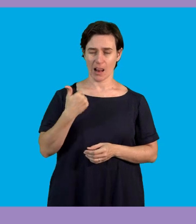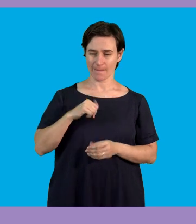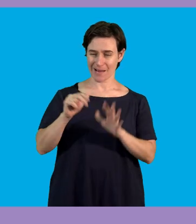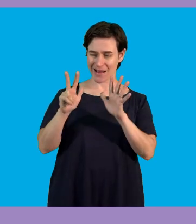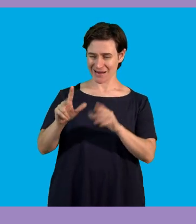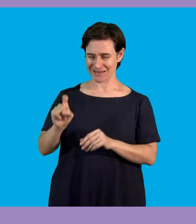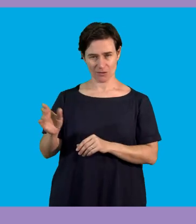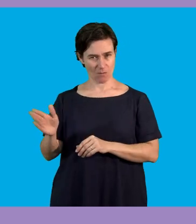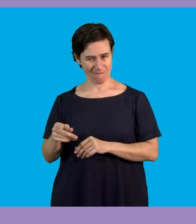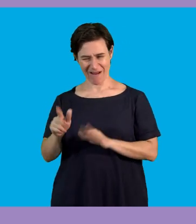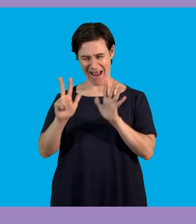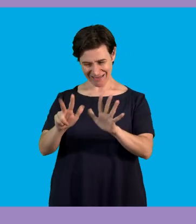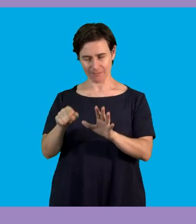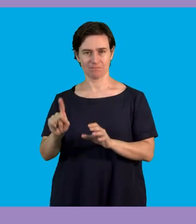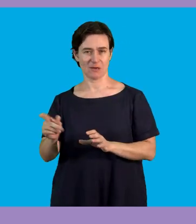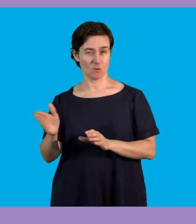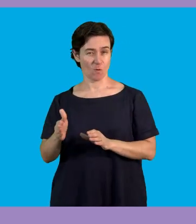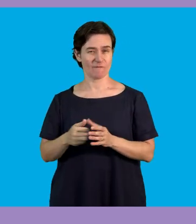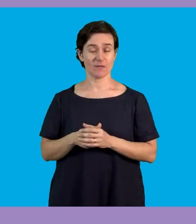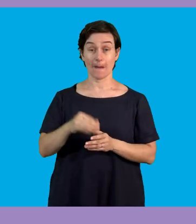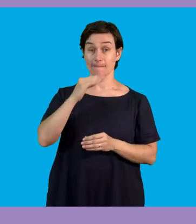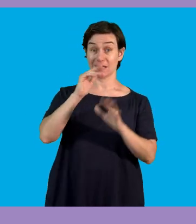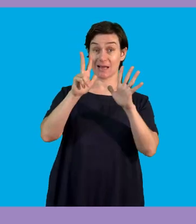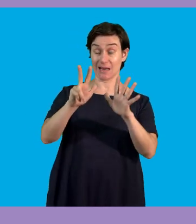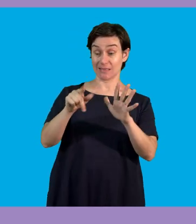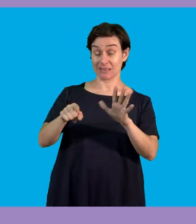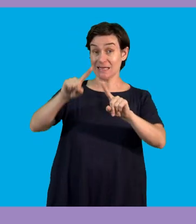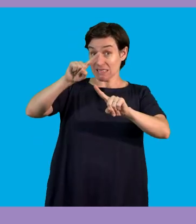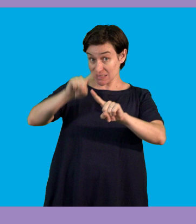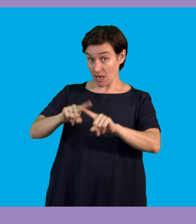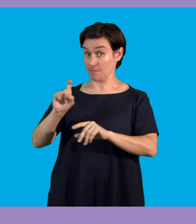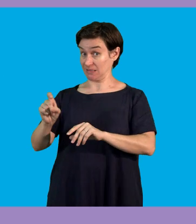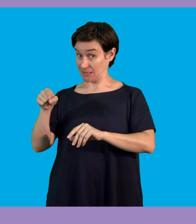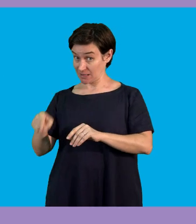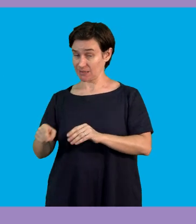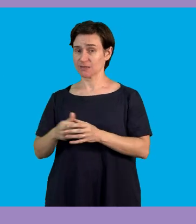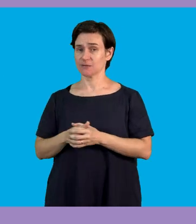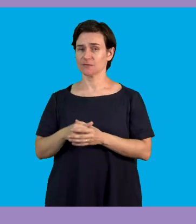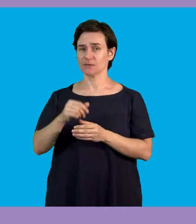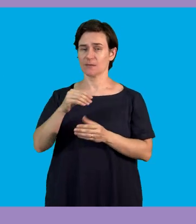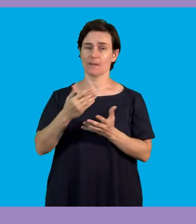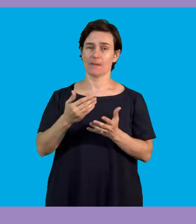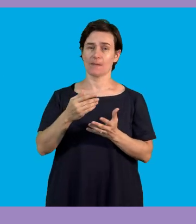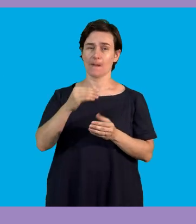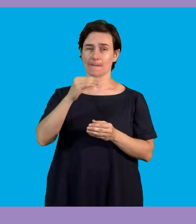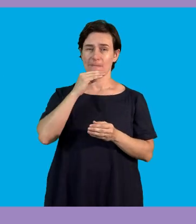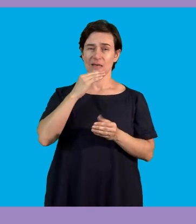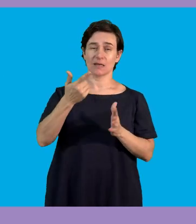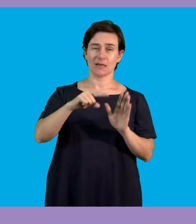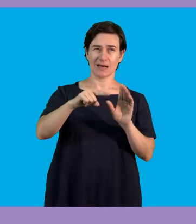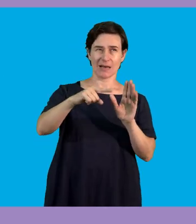eliminate 8x, and we'll use additive inverse for 8, which is